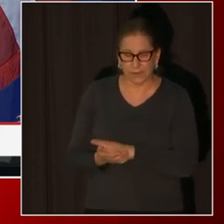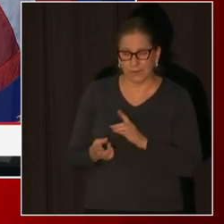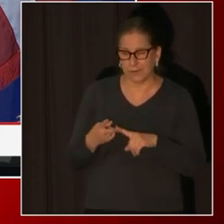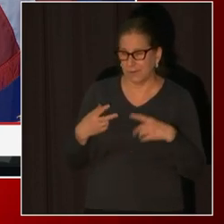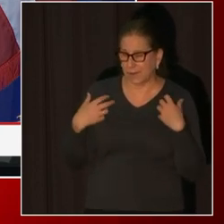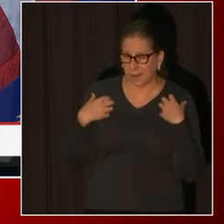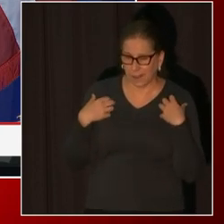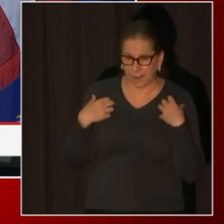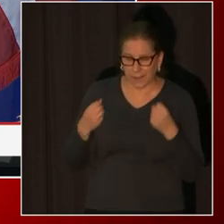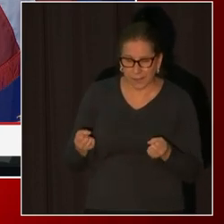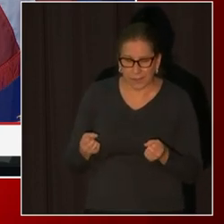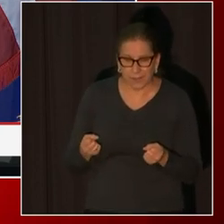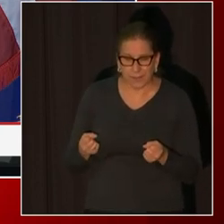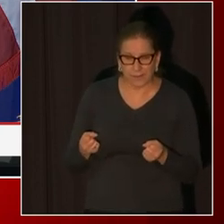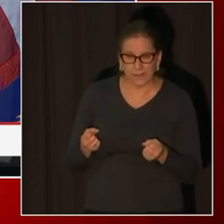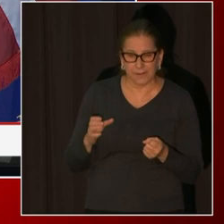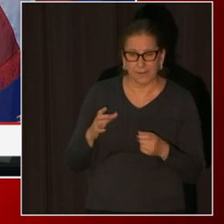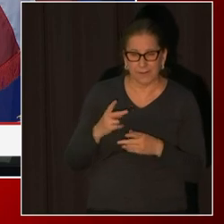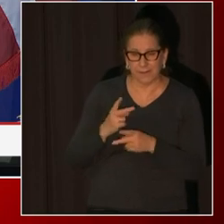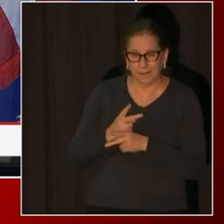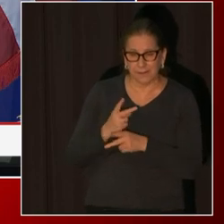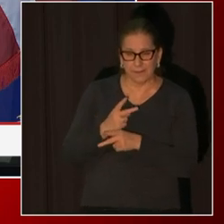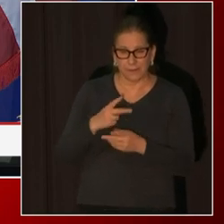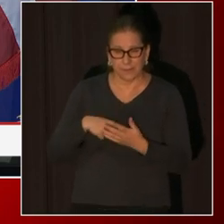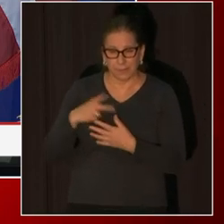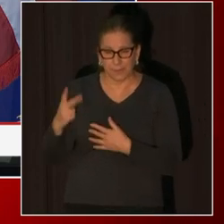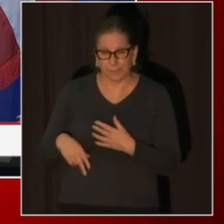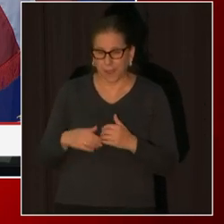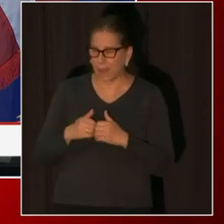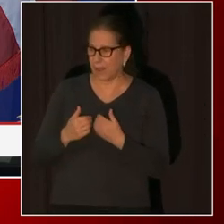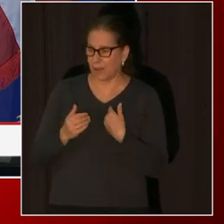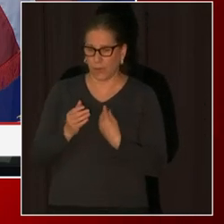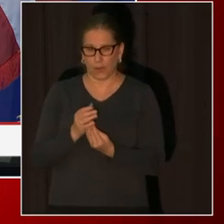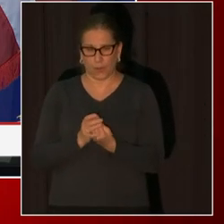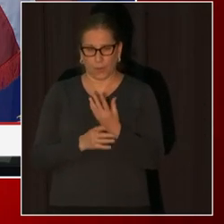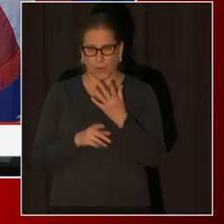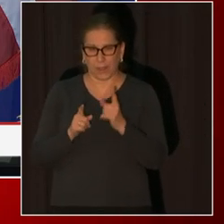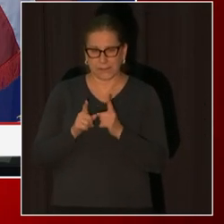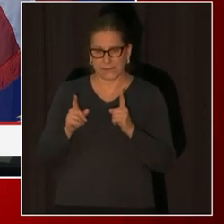continue to grow as a city. So I think that we had the tools that we needed.